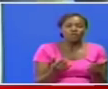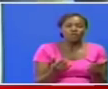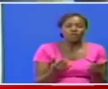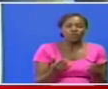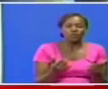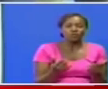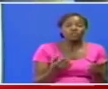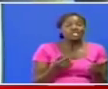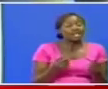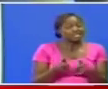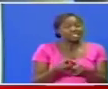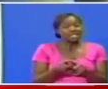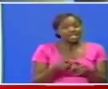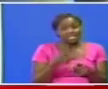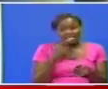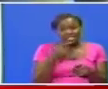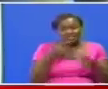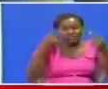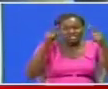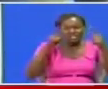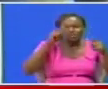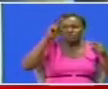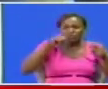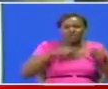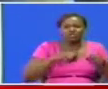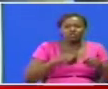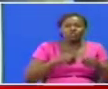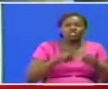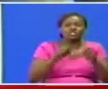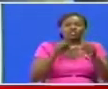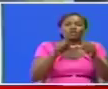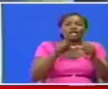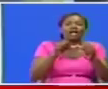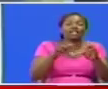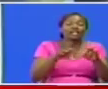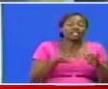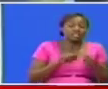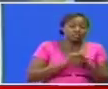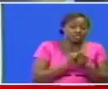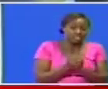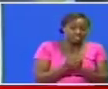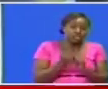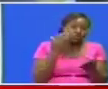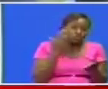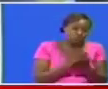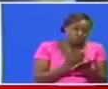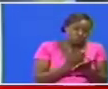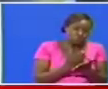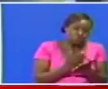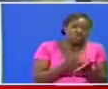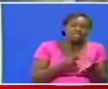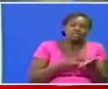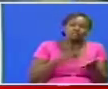But I must say, to succeed, we must all embrace change. Real, and I repeat,